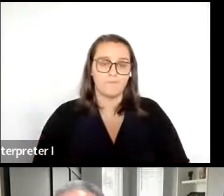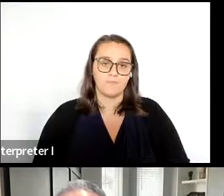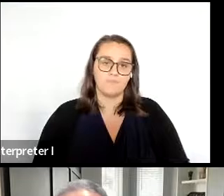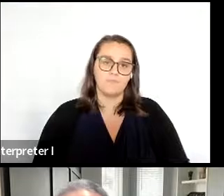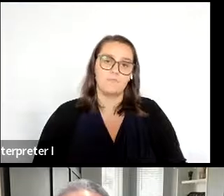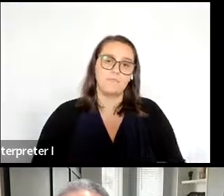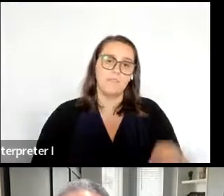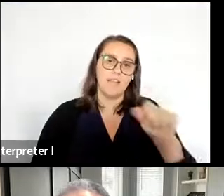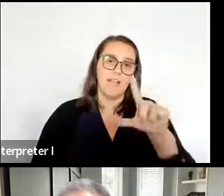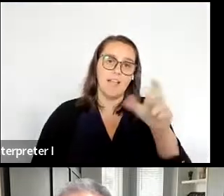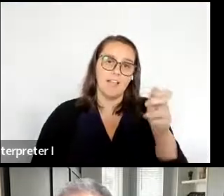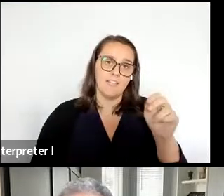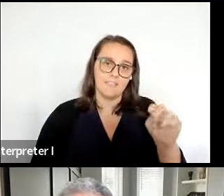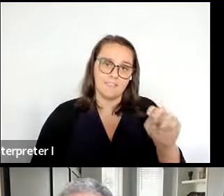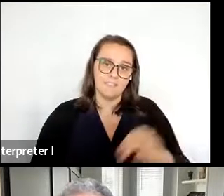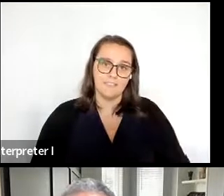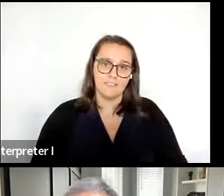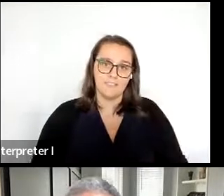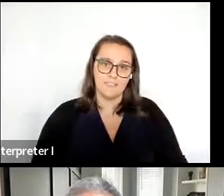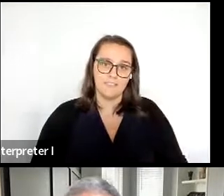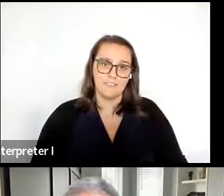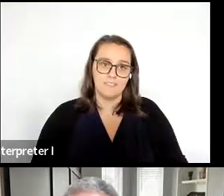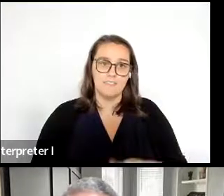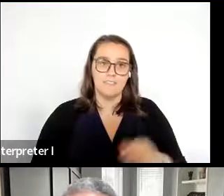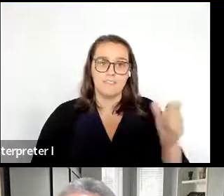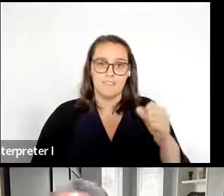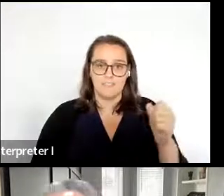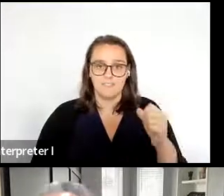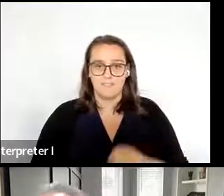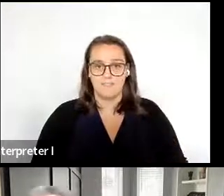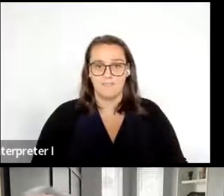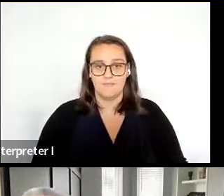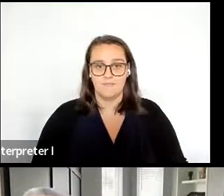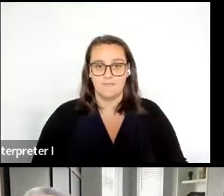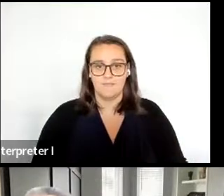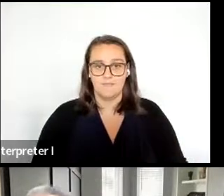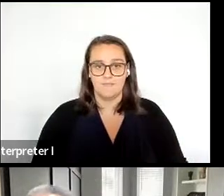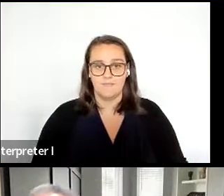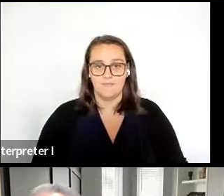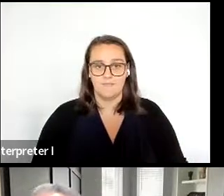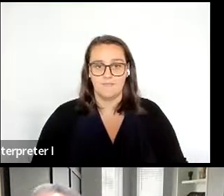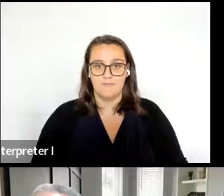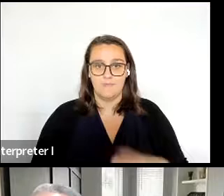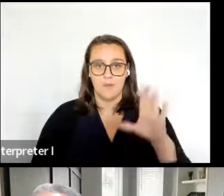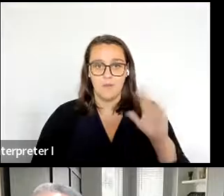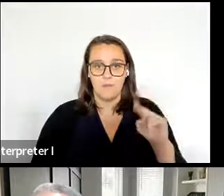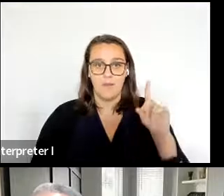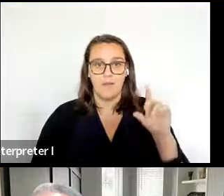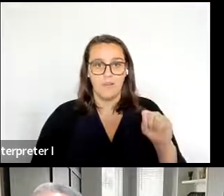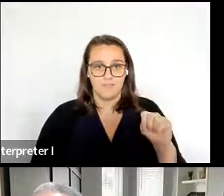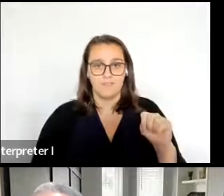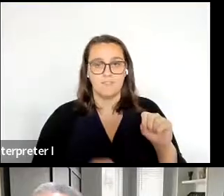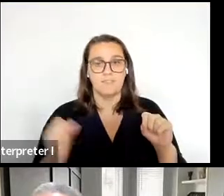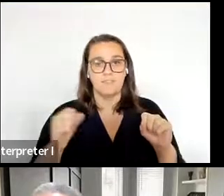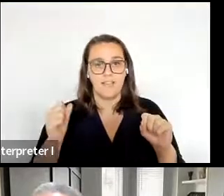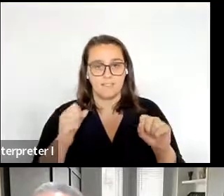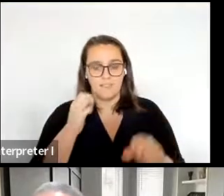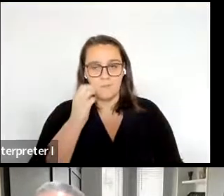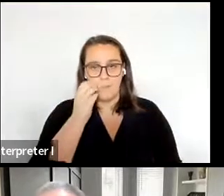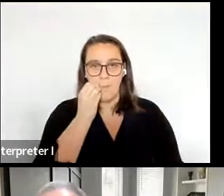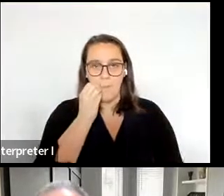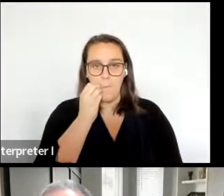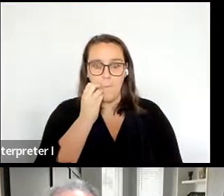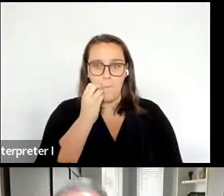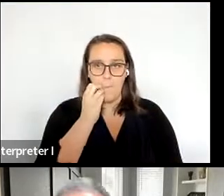Councilmember Allen. Yes. Councilmember Allen votes yes. Councilmember Bonds. Yes. Councilmember Bonds